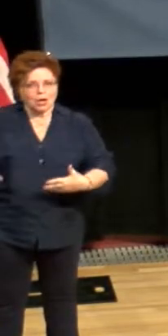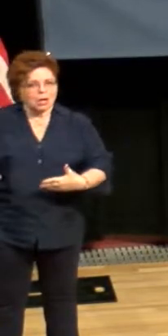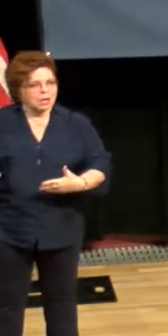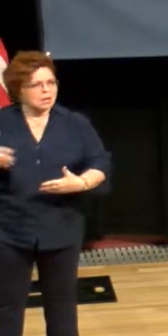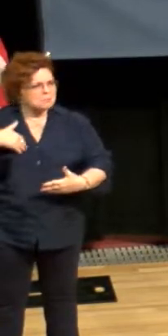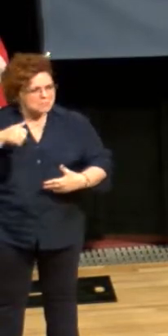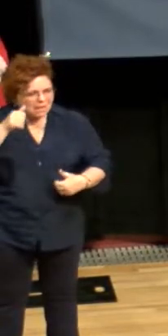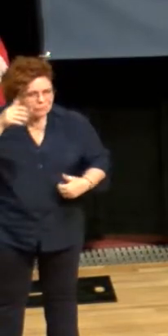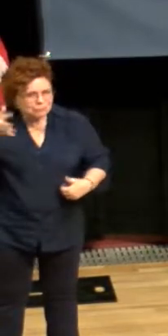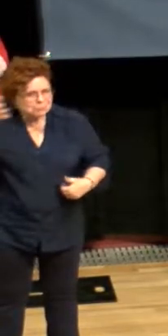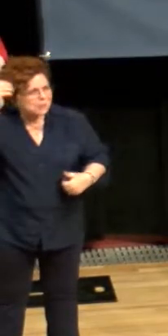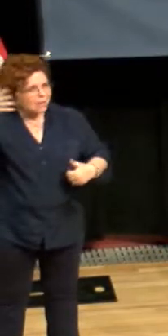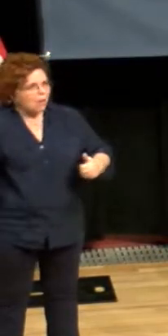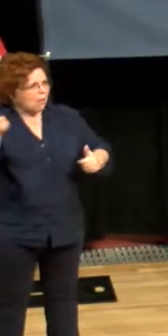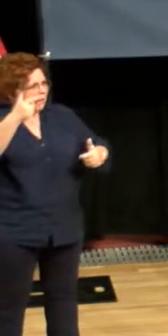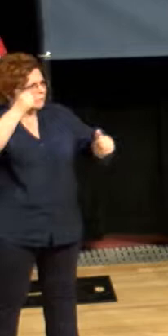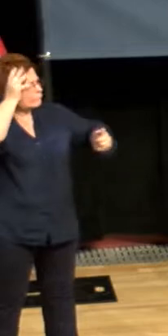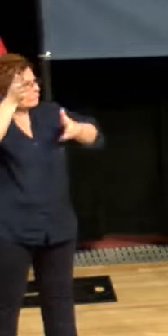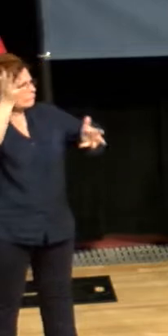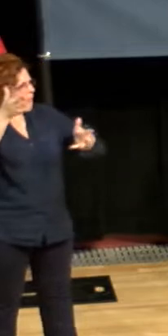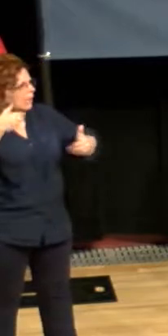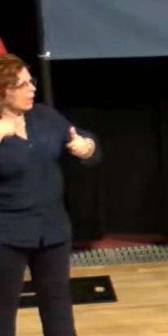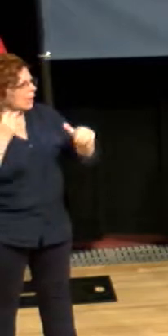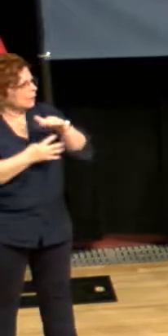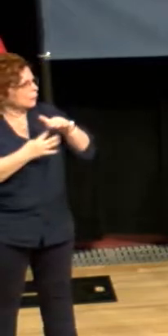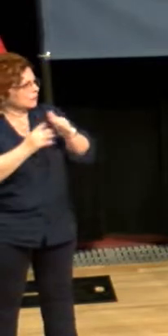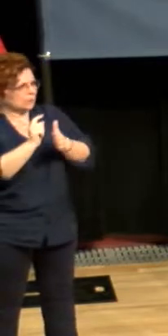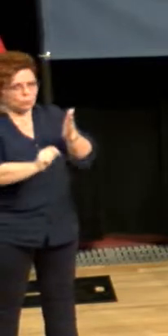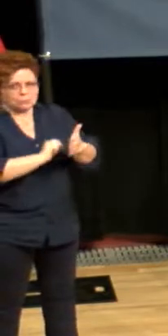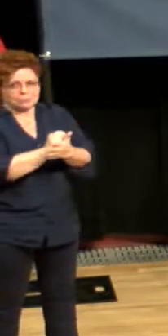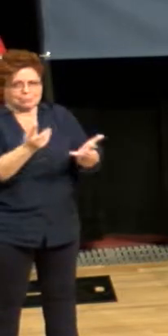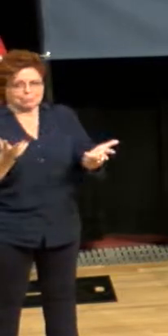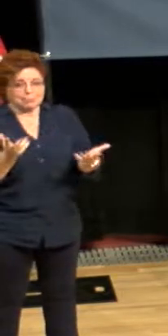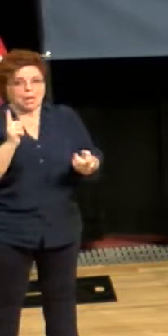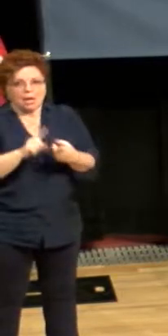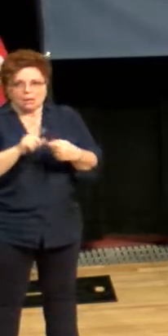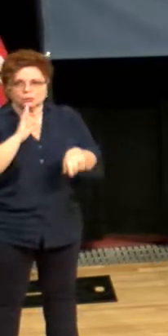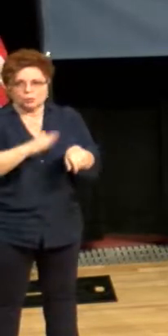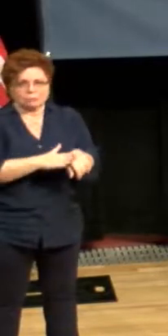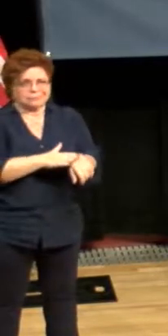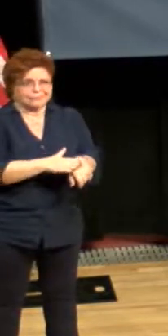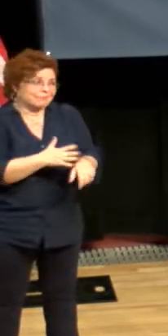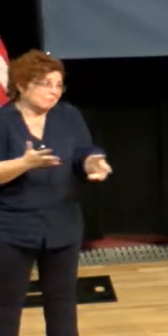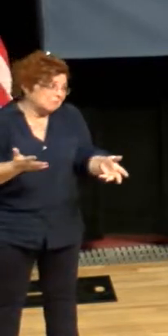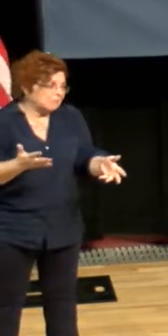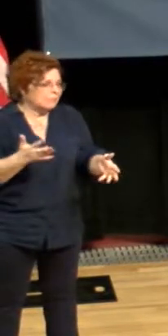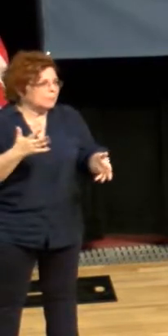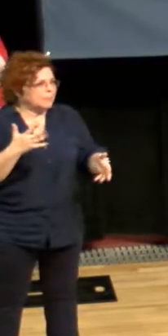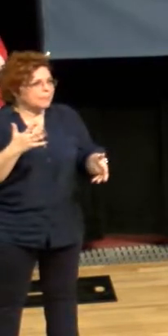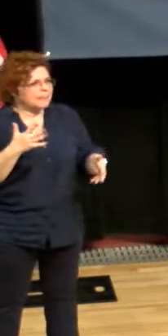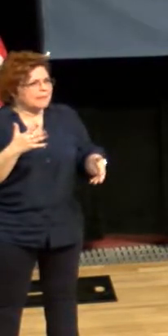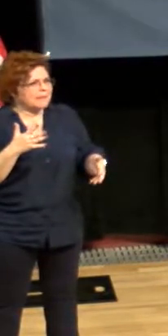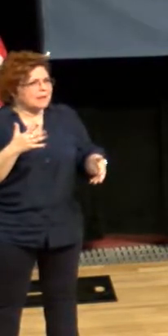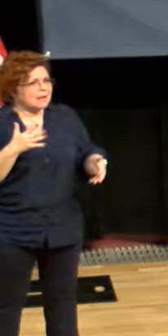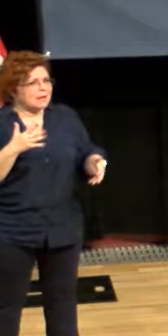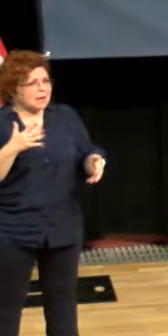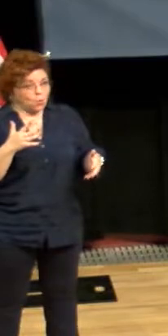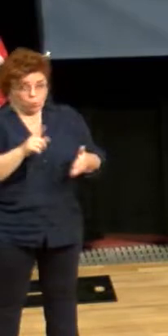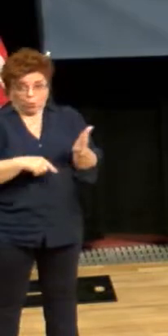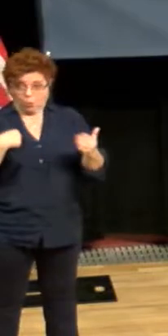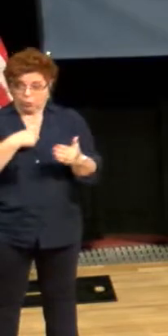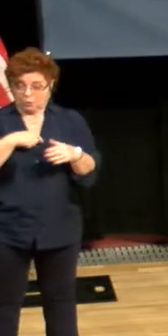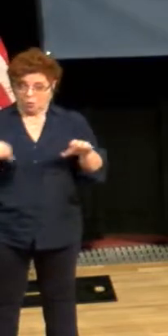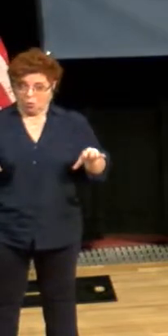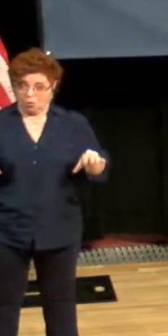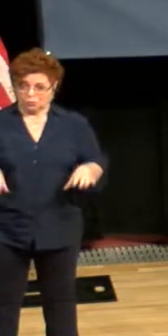My grandparents, everybody's parents were immigrants at one time or another, unless we're Native American. And what we're